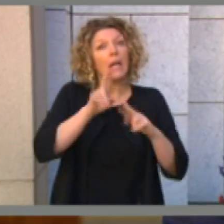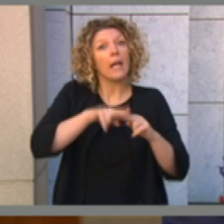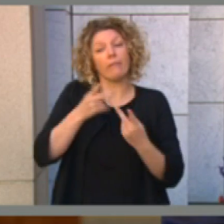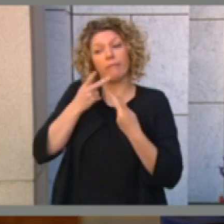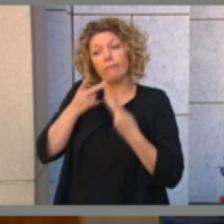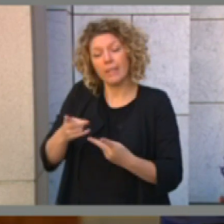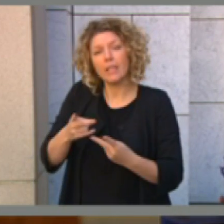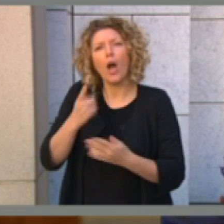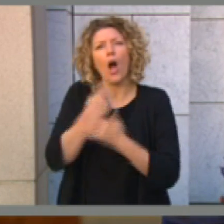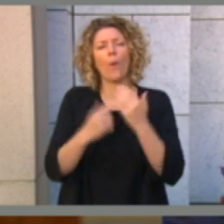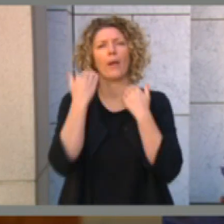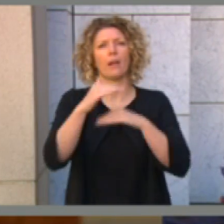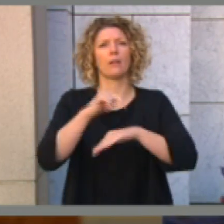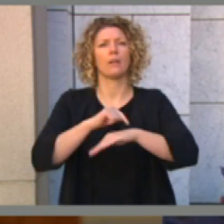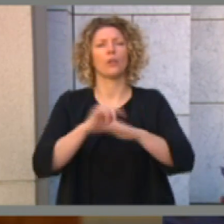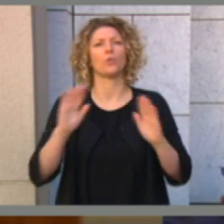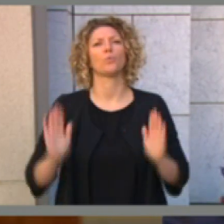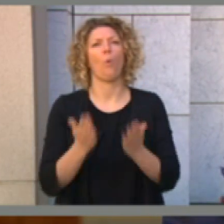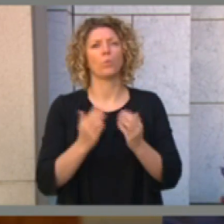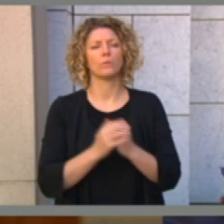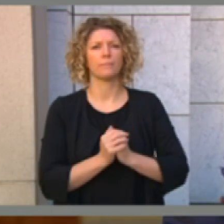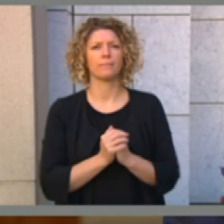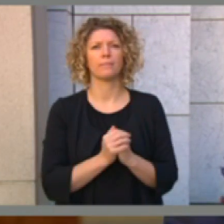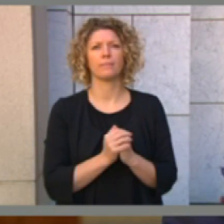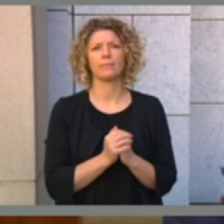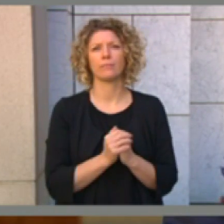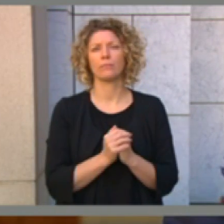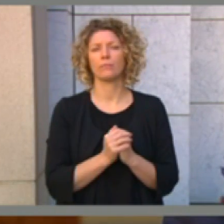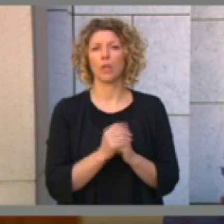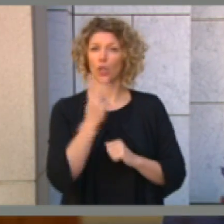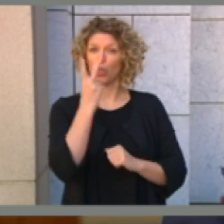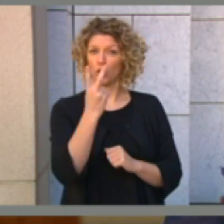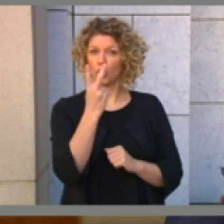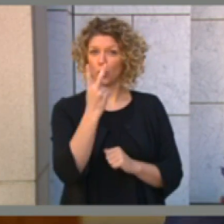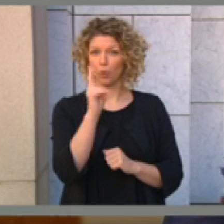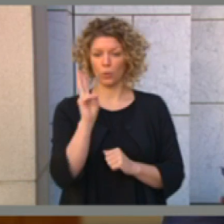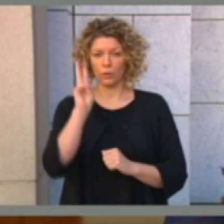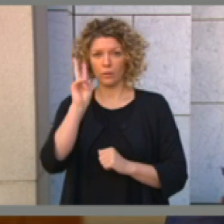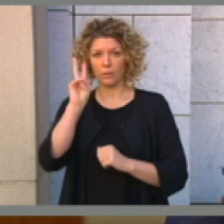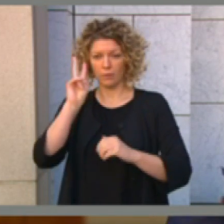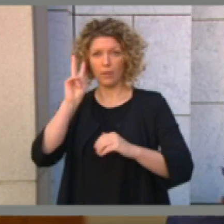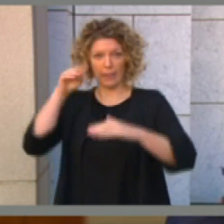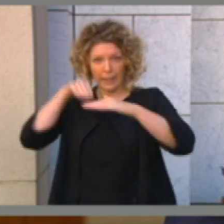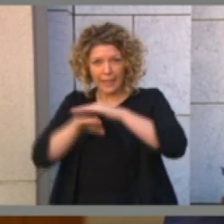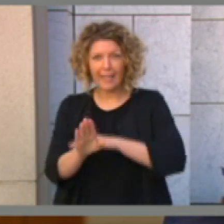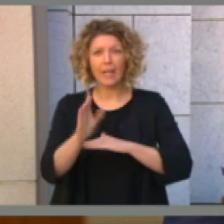duration. Limiting visits to a maximum of 2 visitors at one time per day.